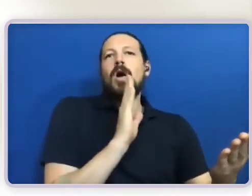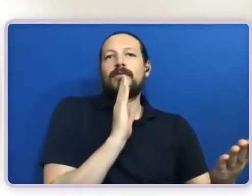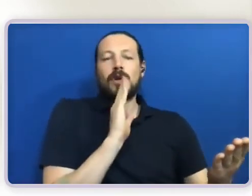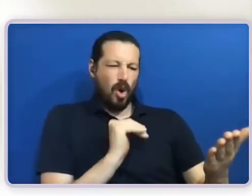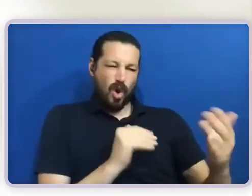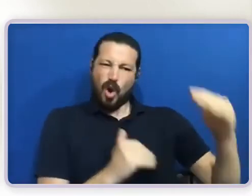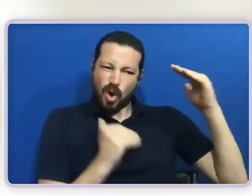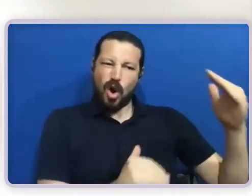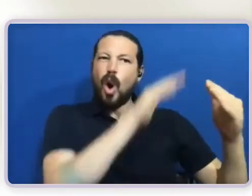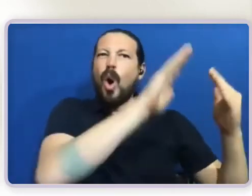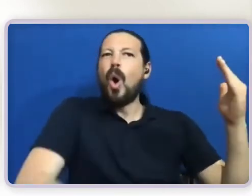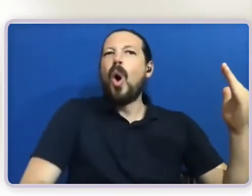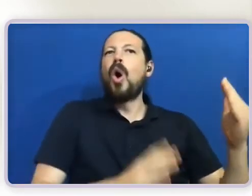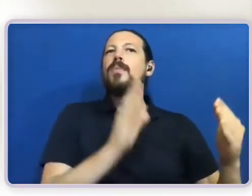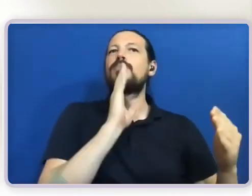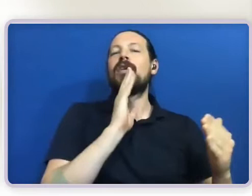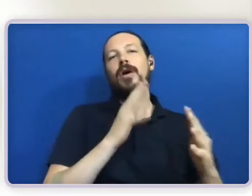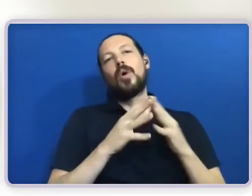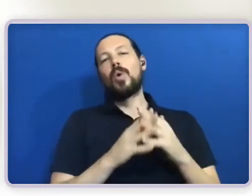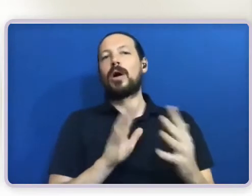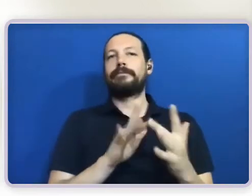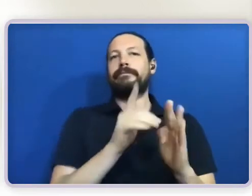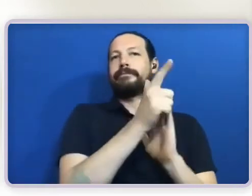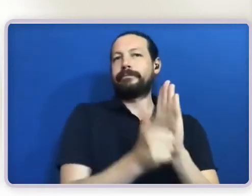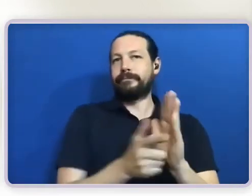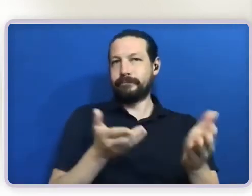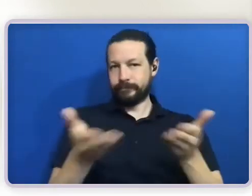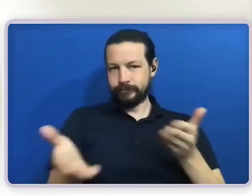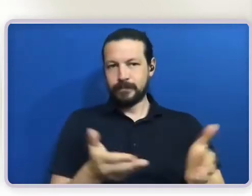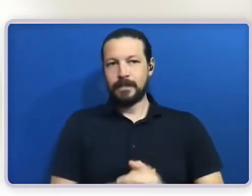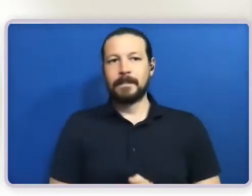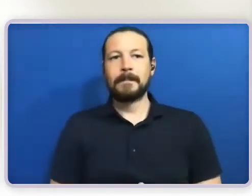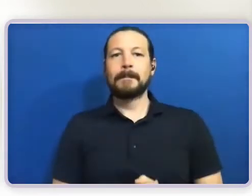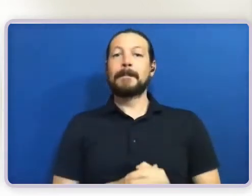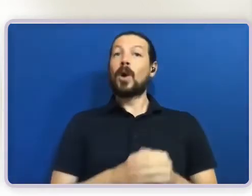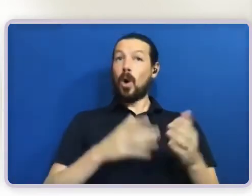And as I've already said, if you're registered to speak at a community forum,